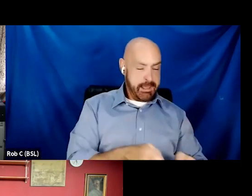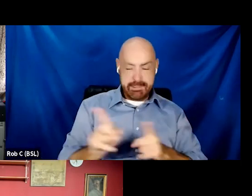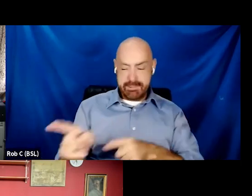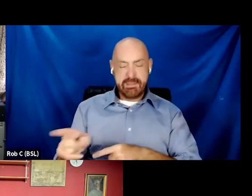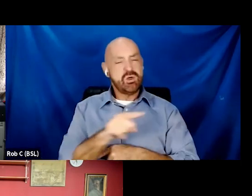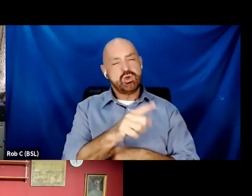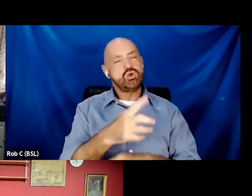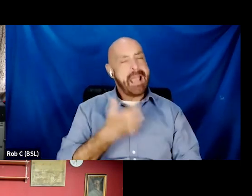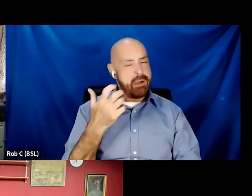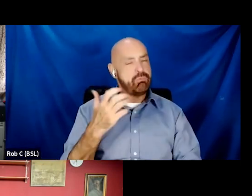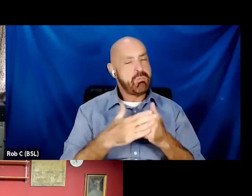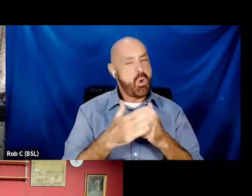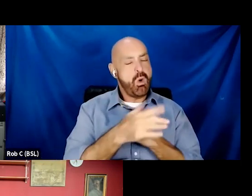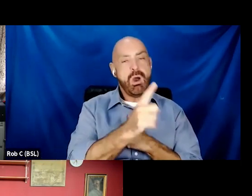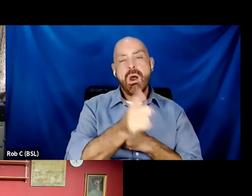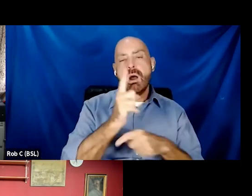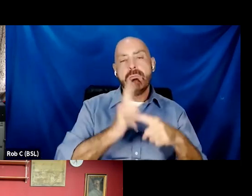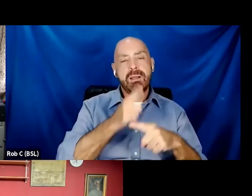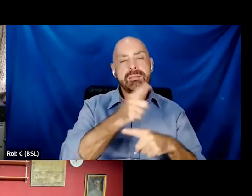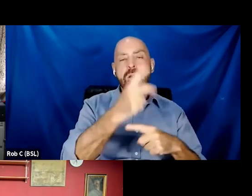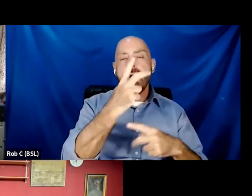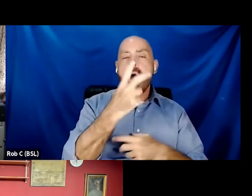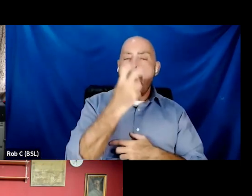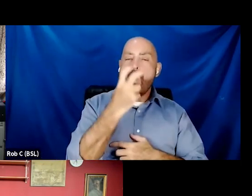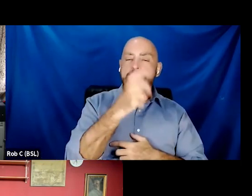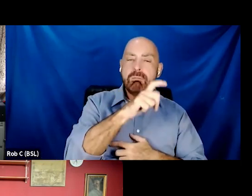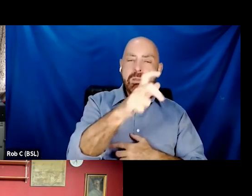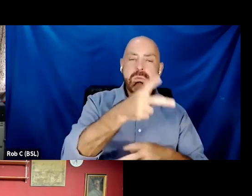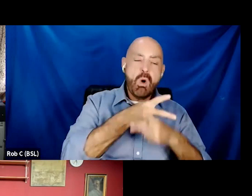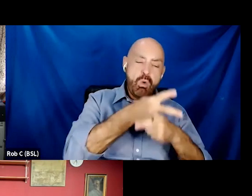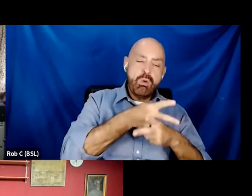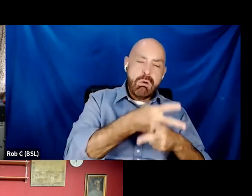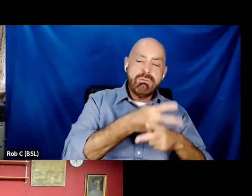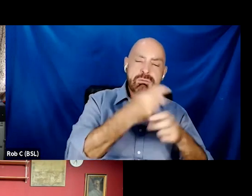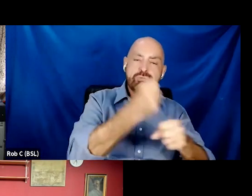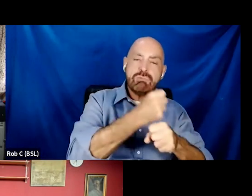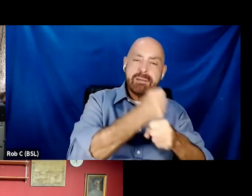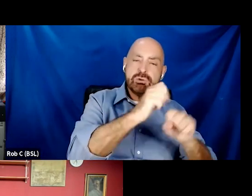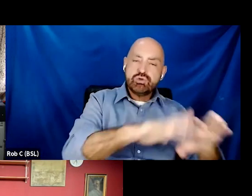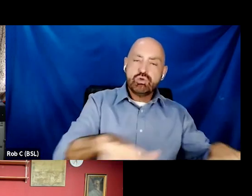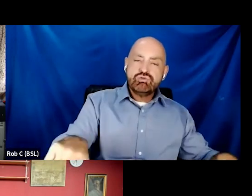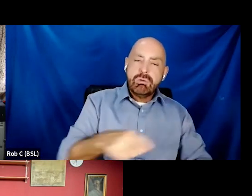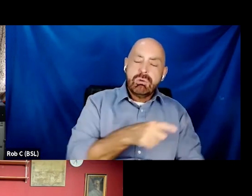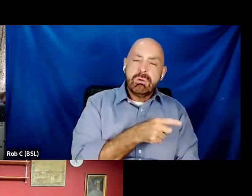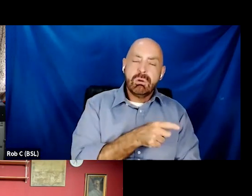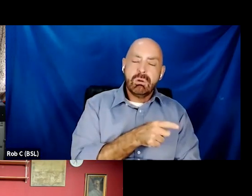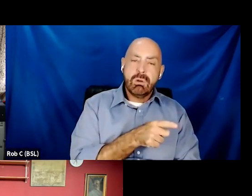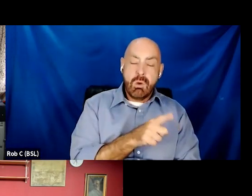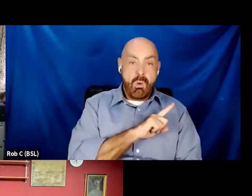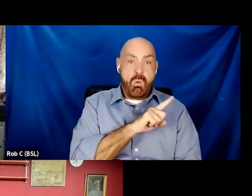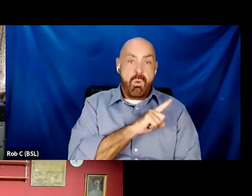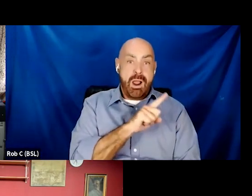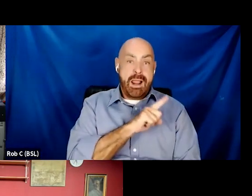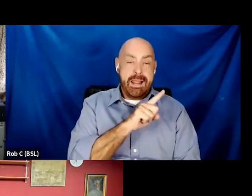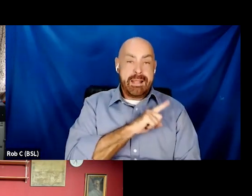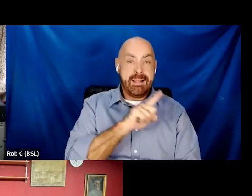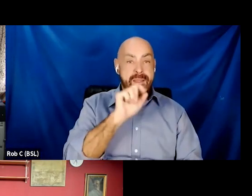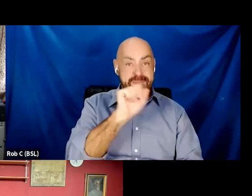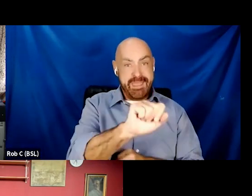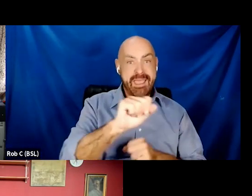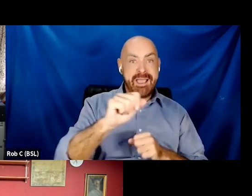council estates were often looking after their grandchildren because their children were at